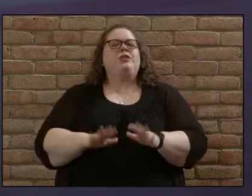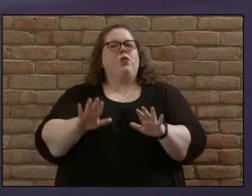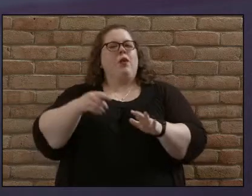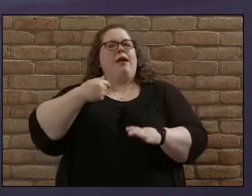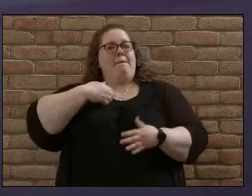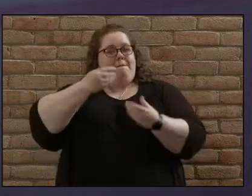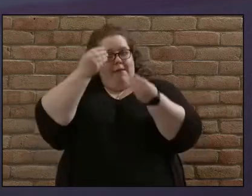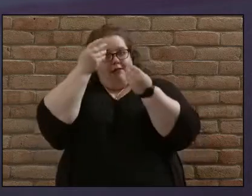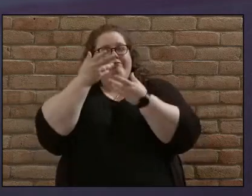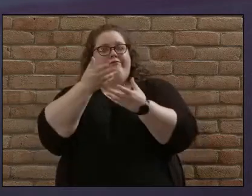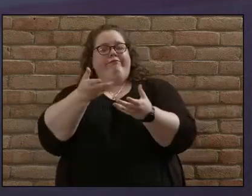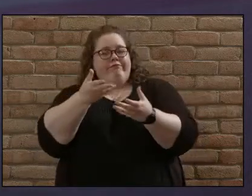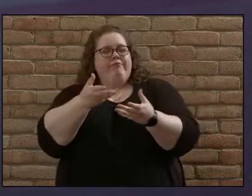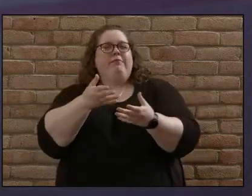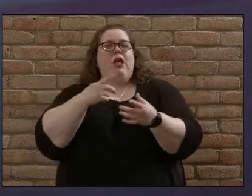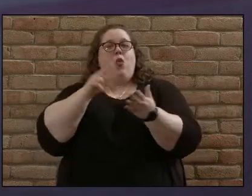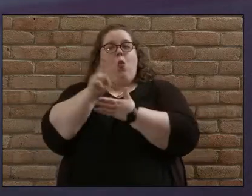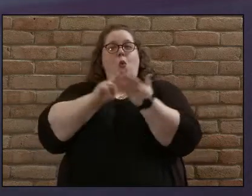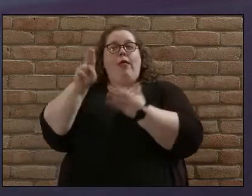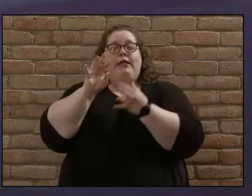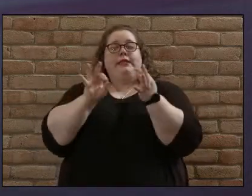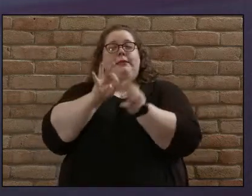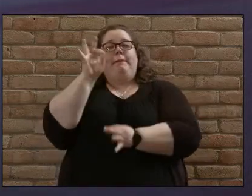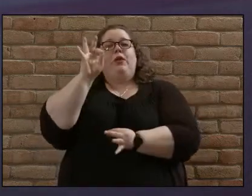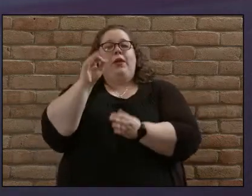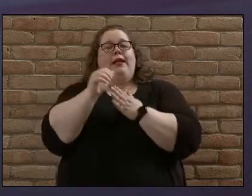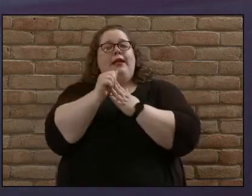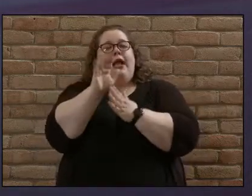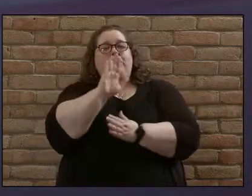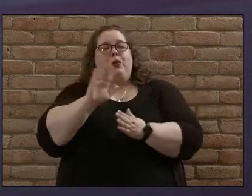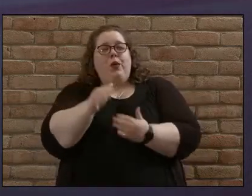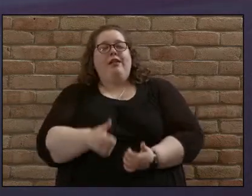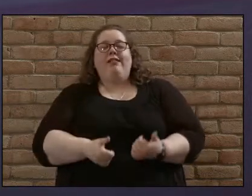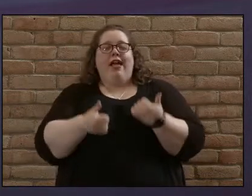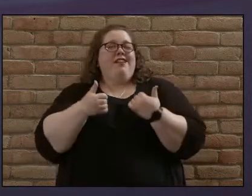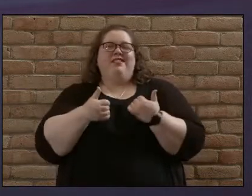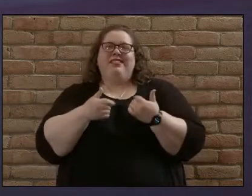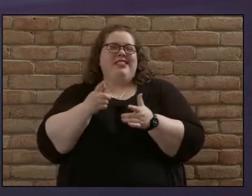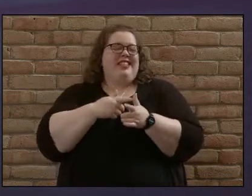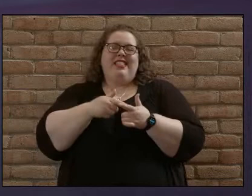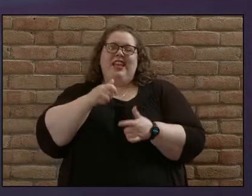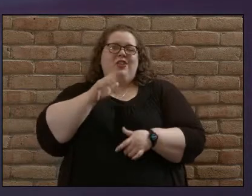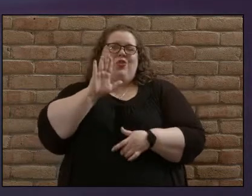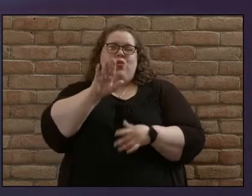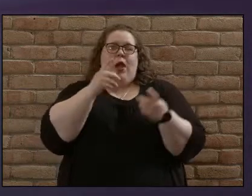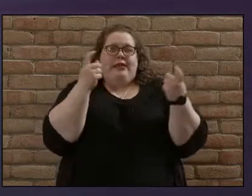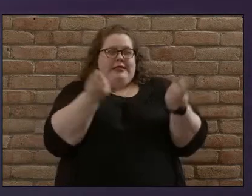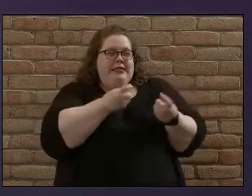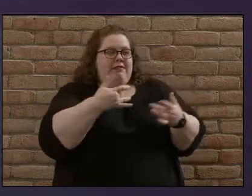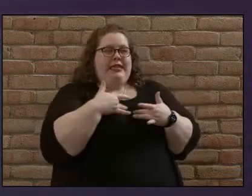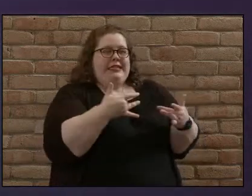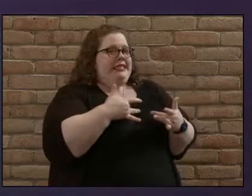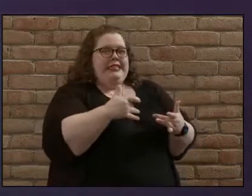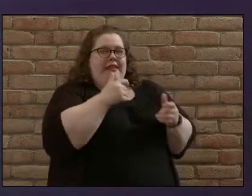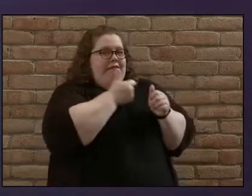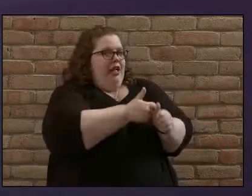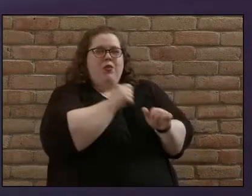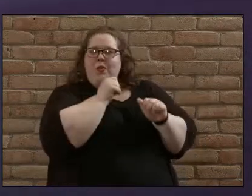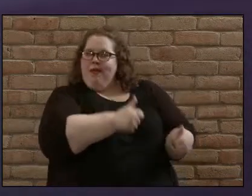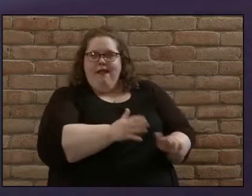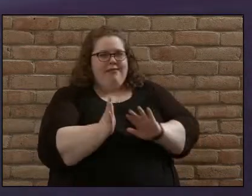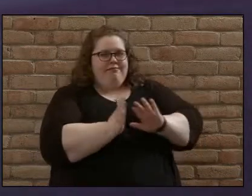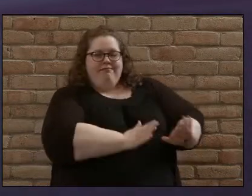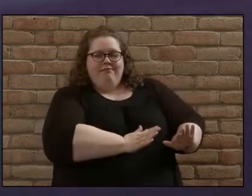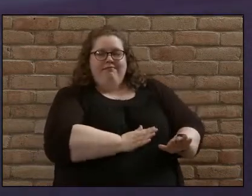your lives, and then you won't be doing what your sinful nature craves. When you follow the desires of your sinful